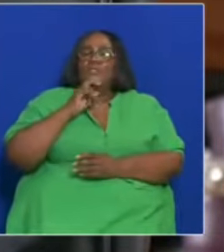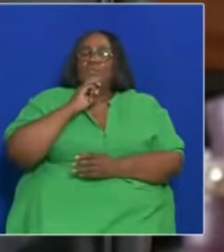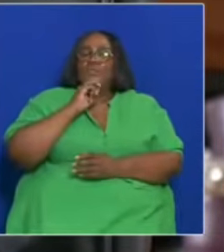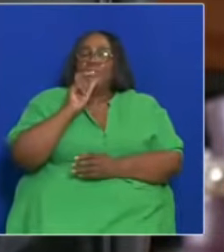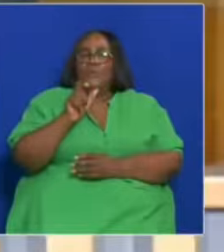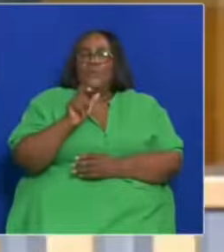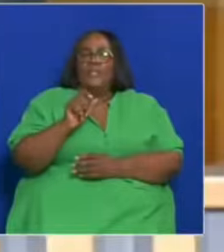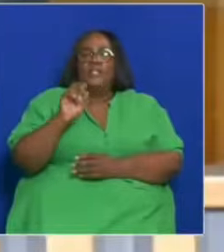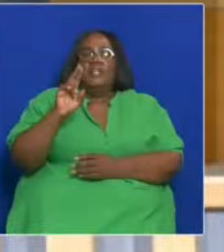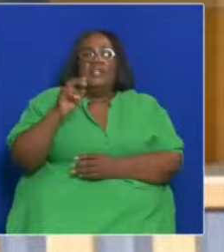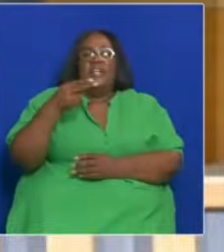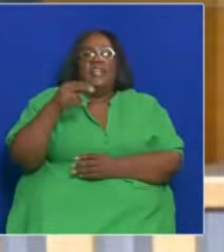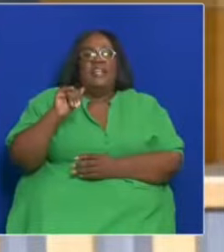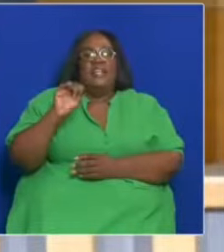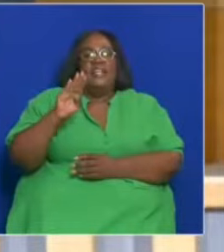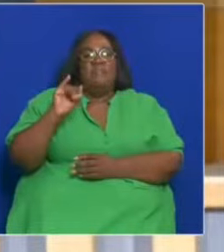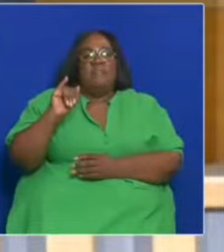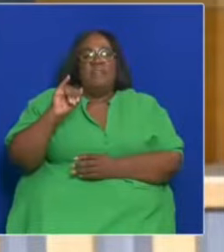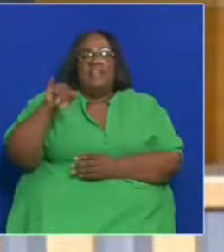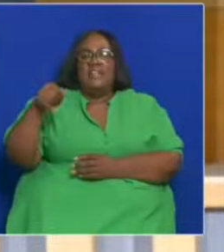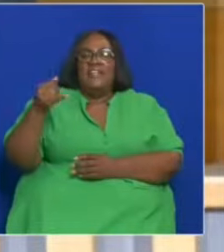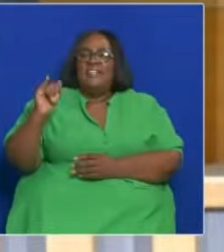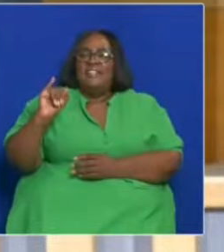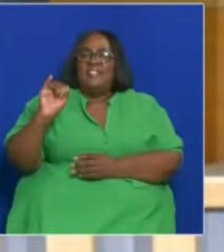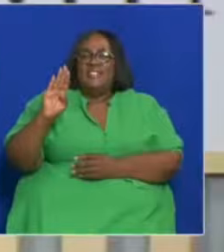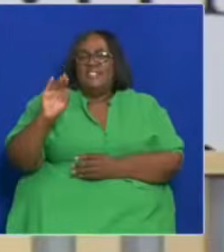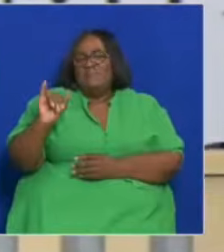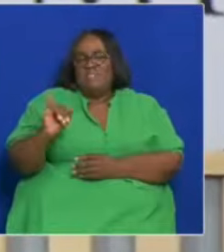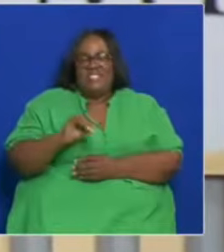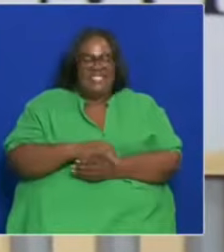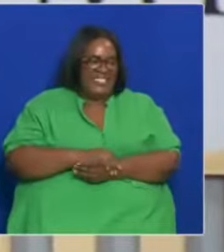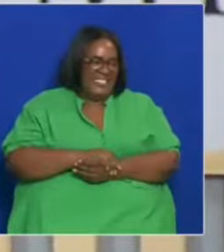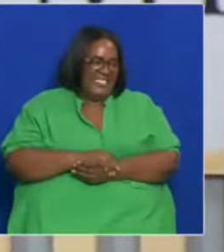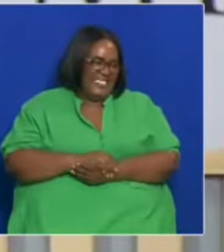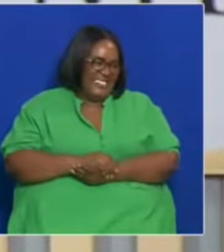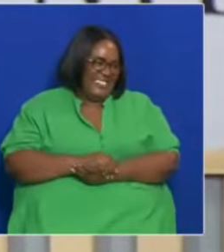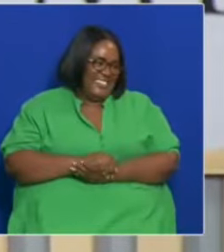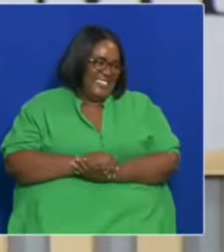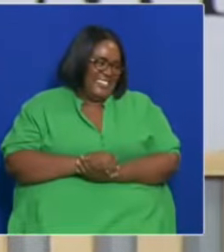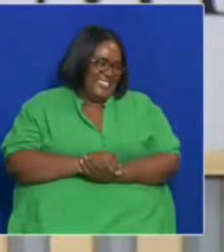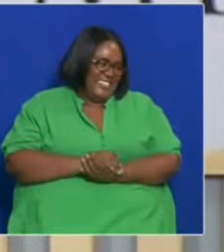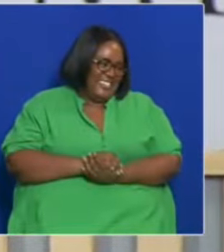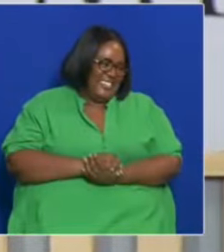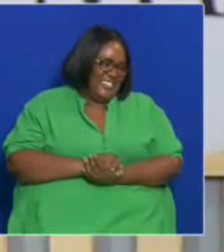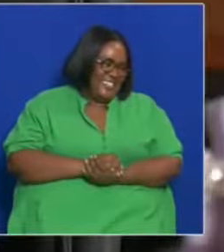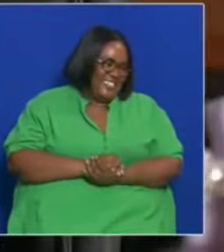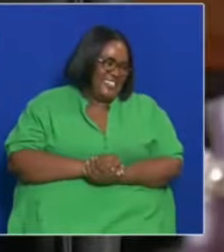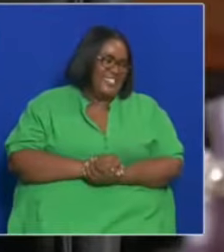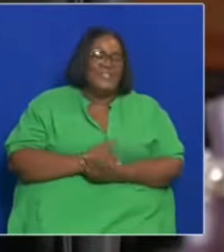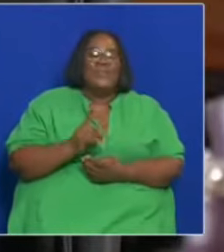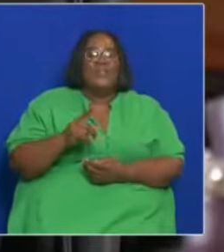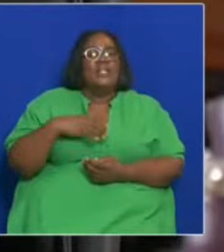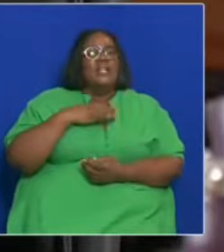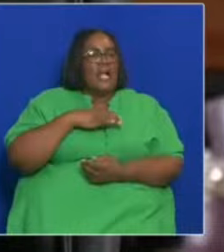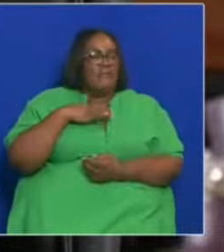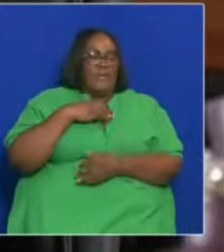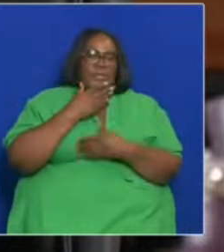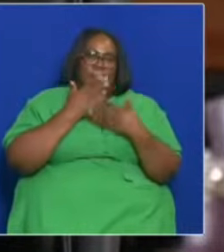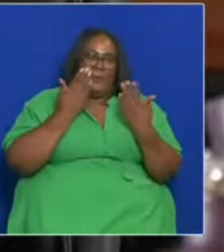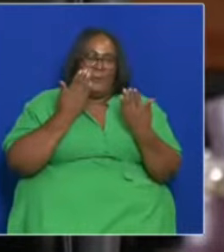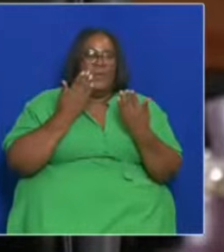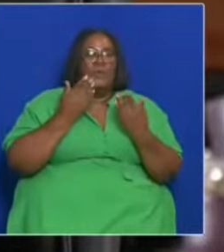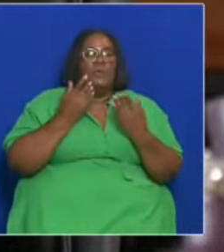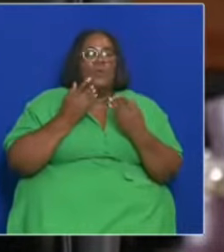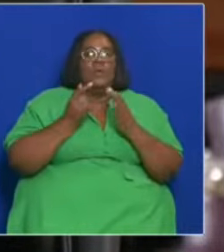related matters. I'm sorry, I couldn't think of a better way. The discomfort that Advocate Johnson had, and now there's